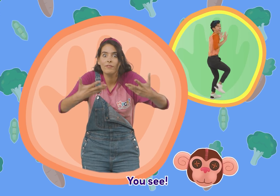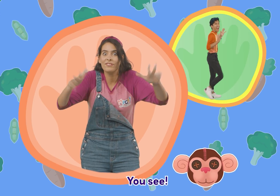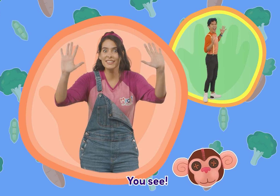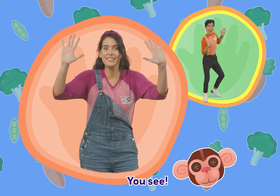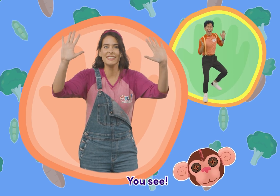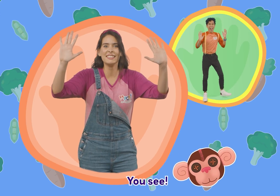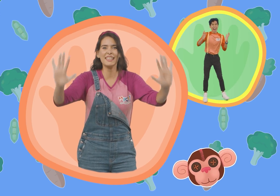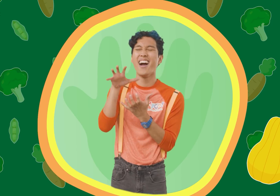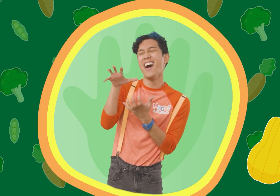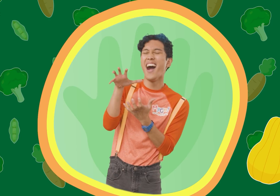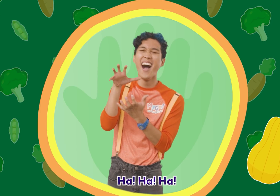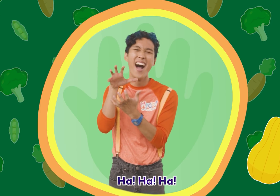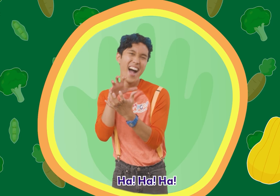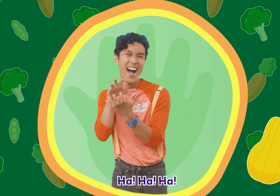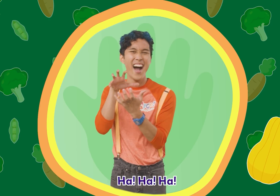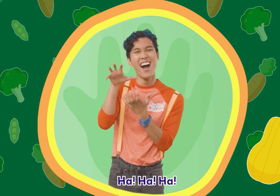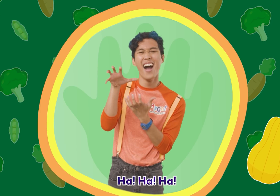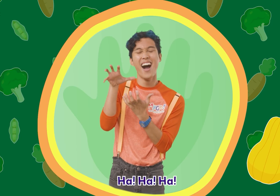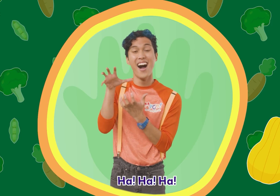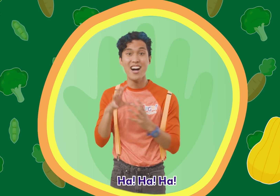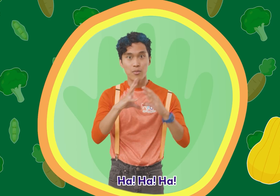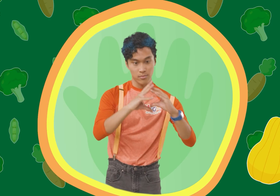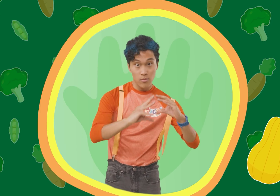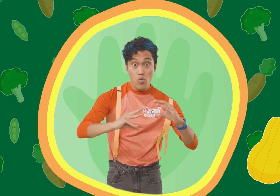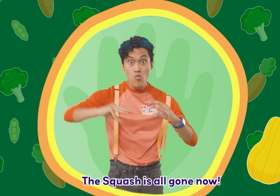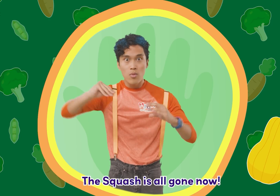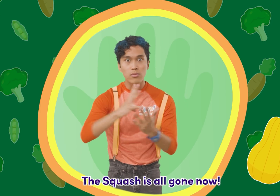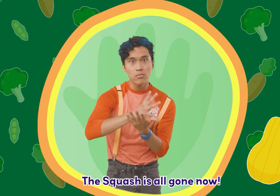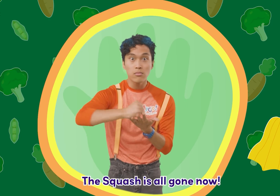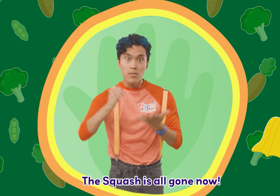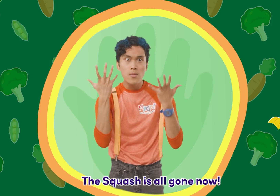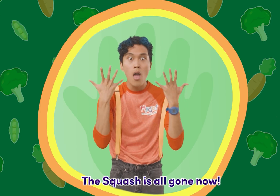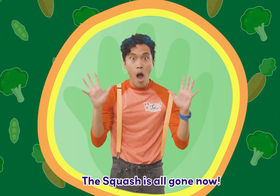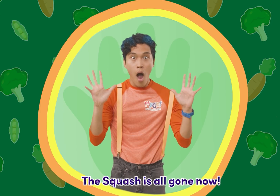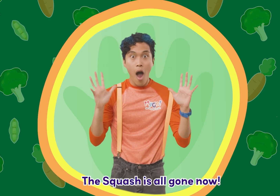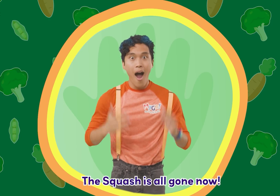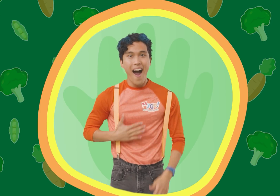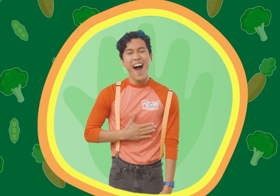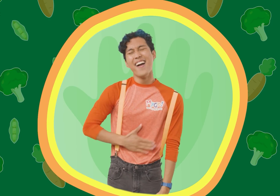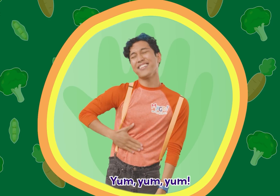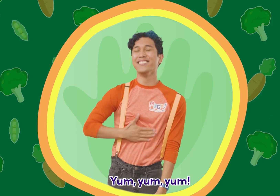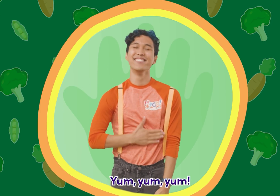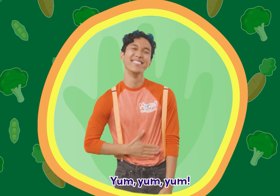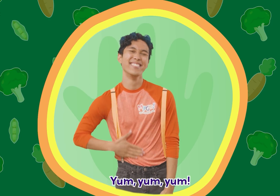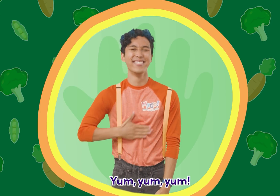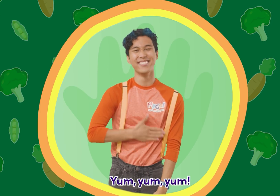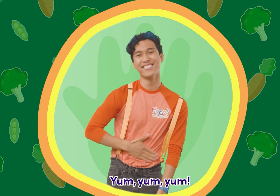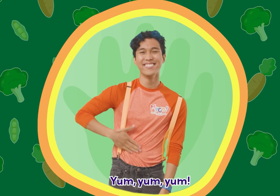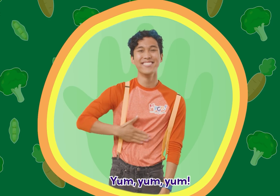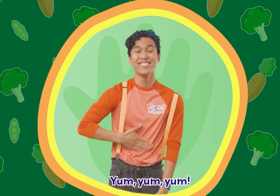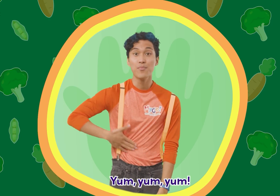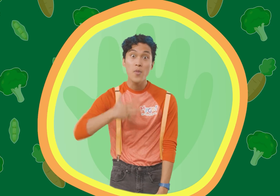you see. Ha, ha, ha, the squash is all gone now. Yum,